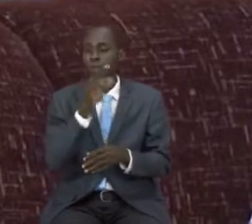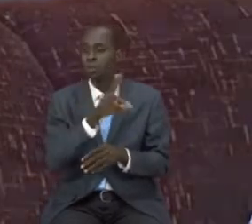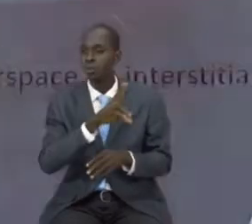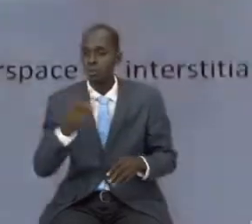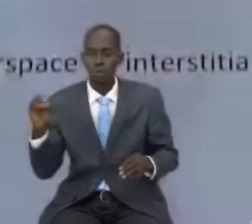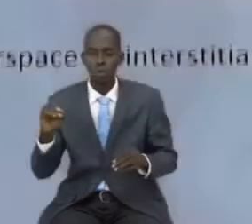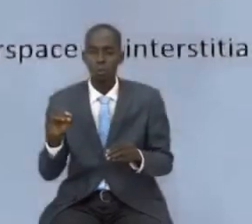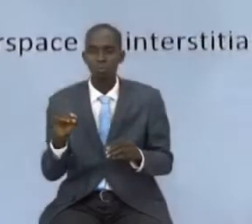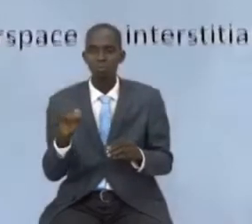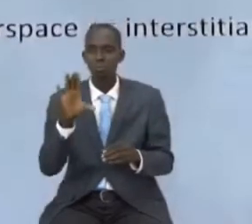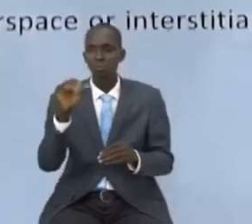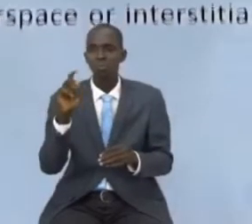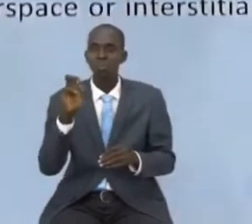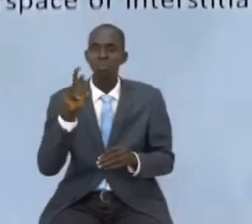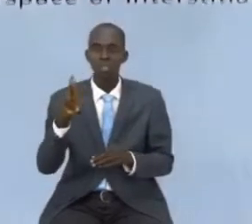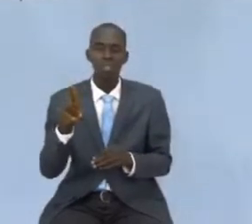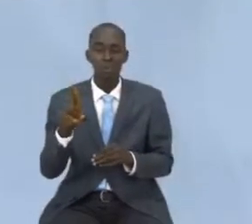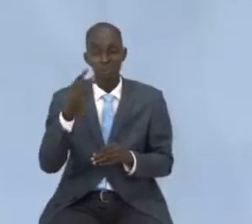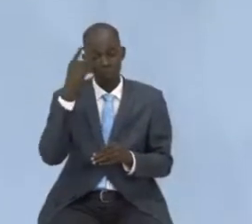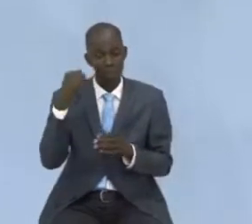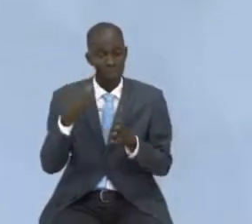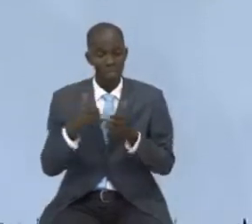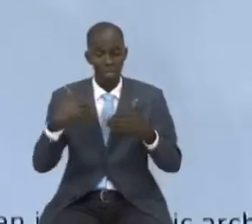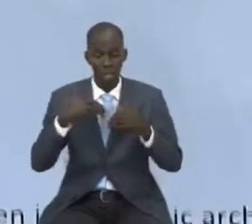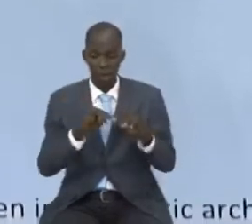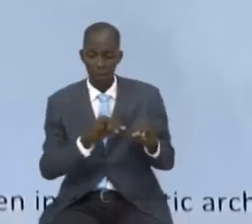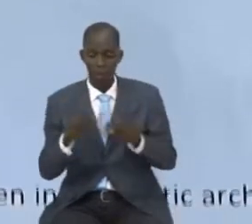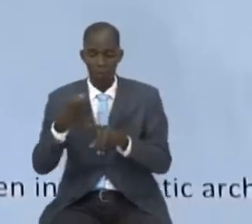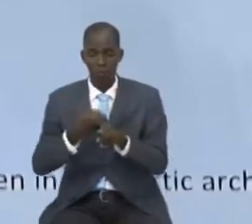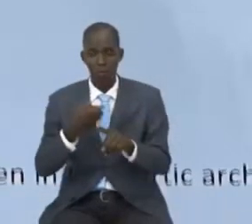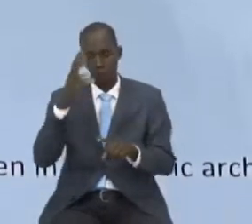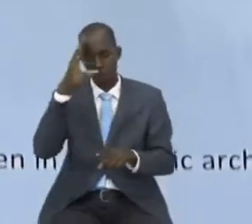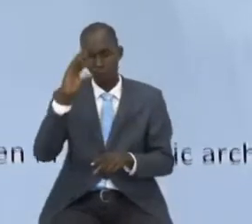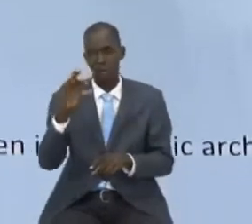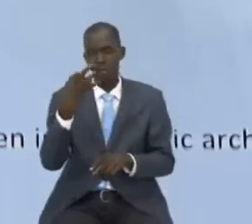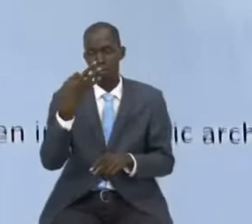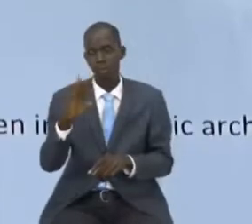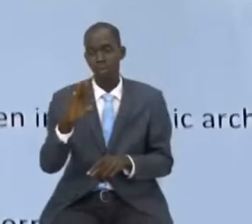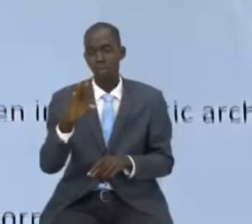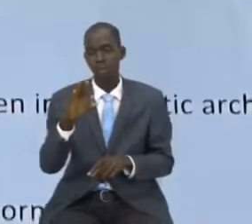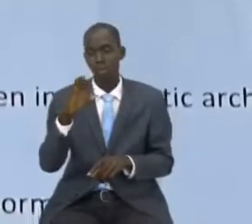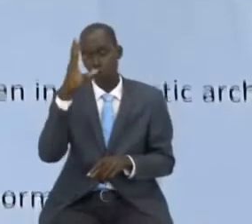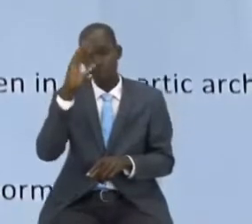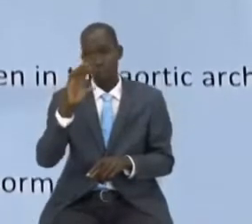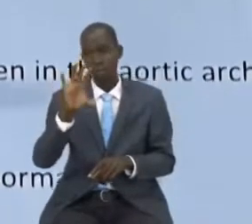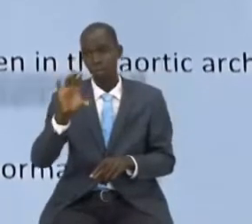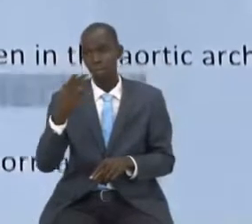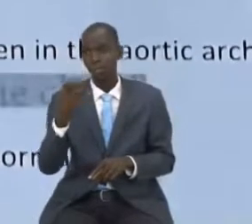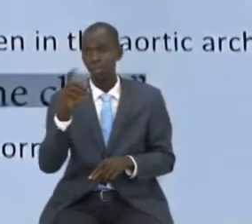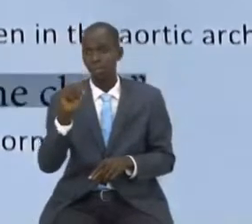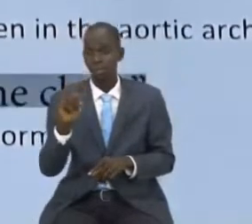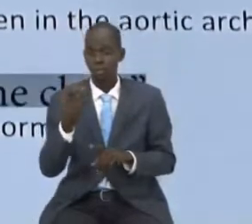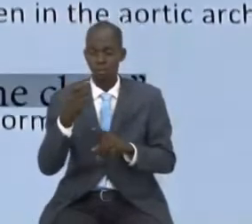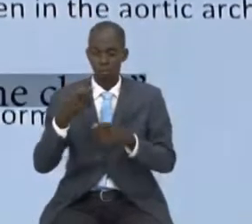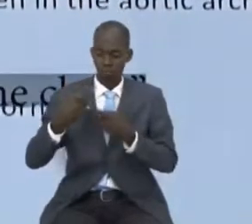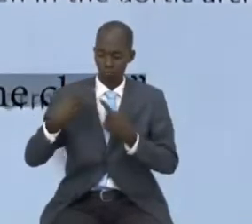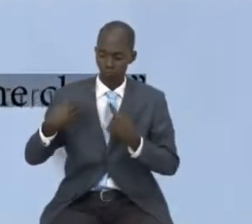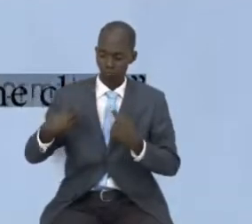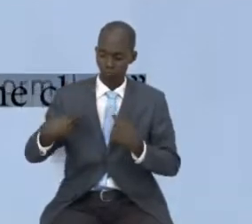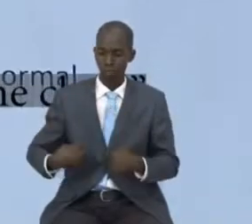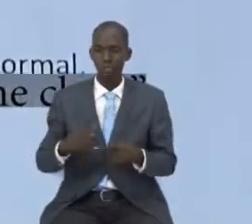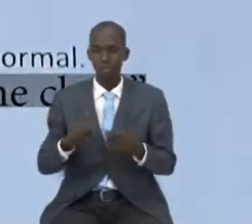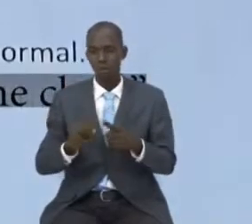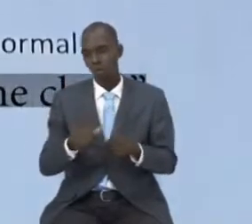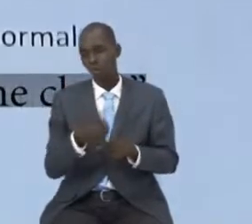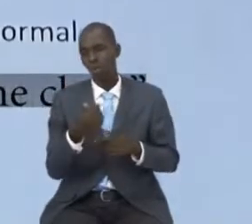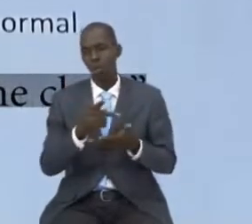in my chest, because actually it has spread from my chest to my heart to my lung, and everything was cleared. And